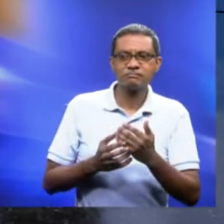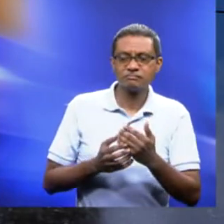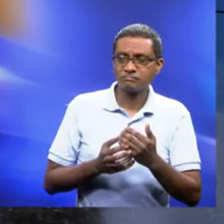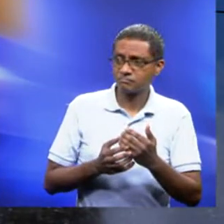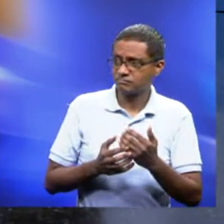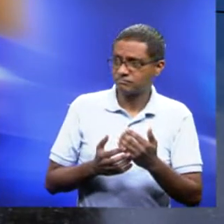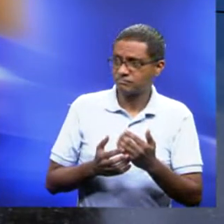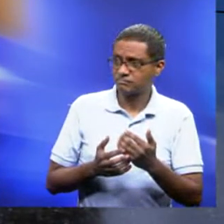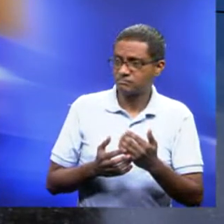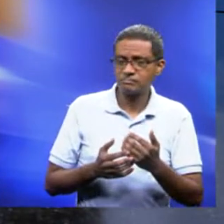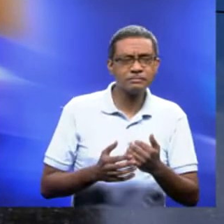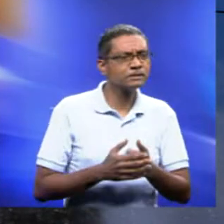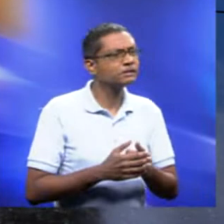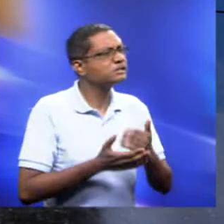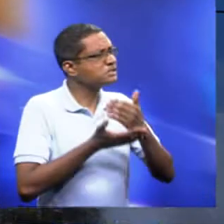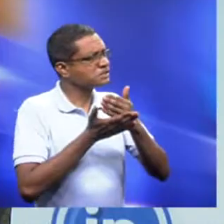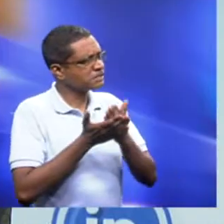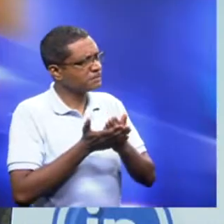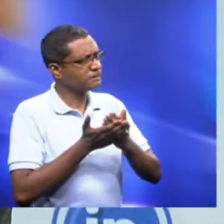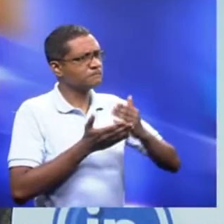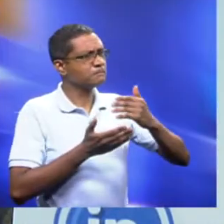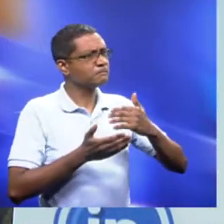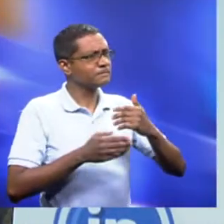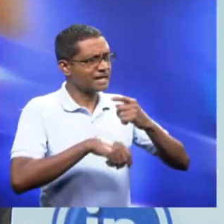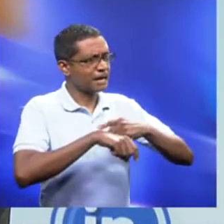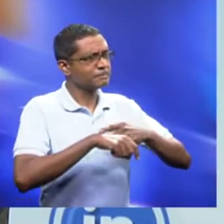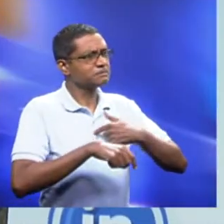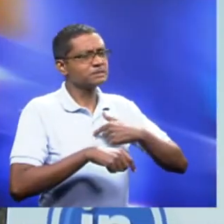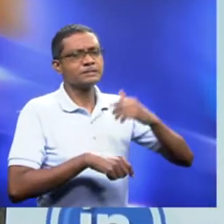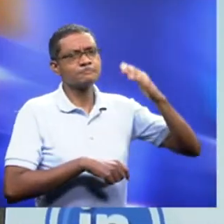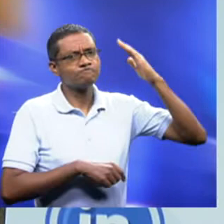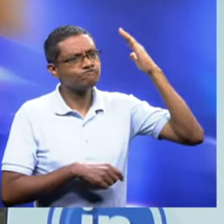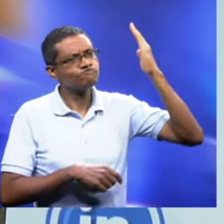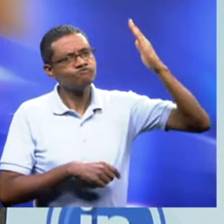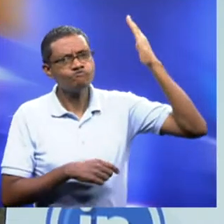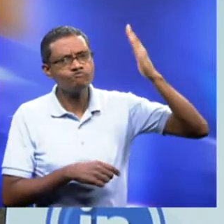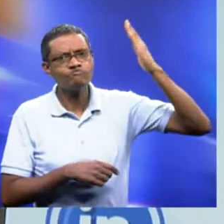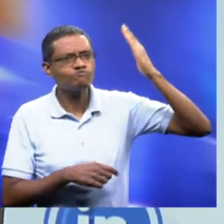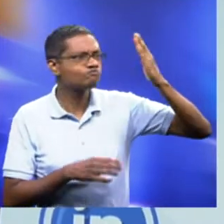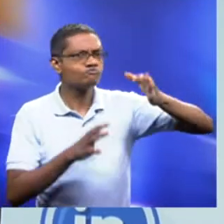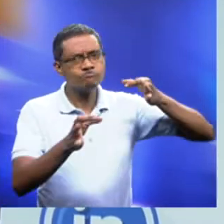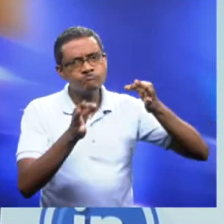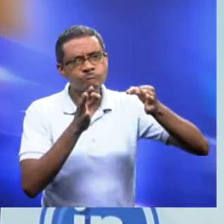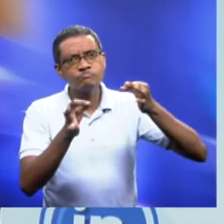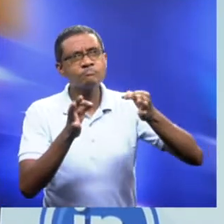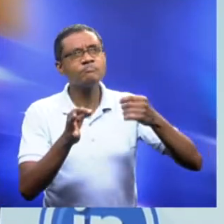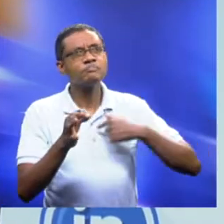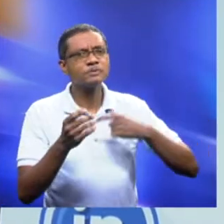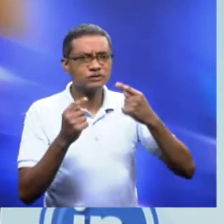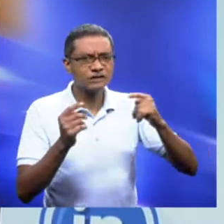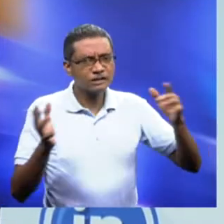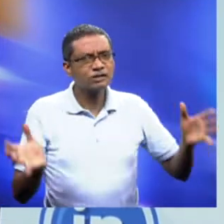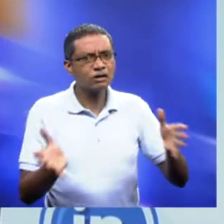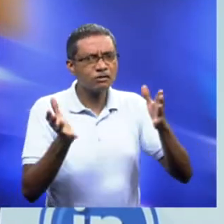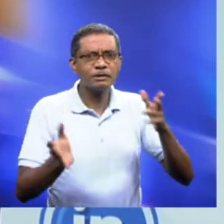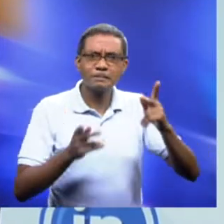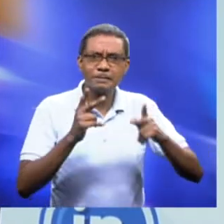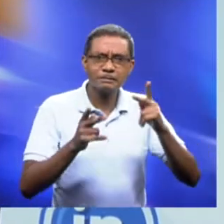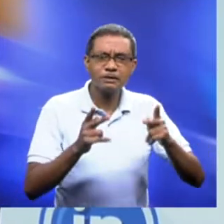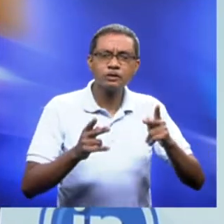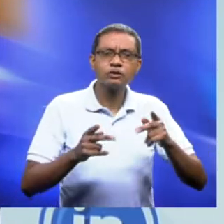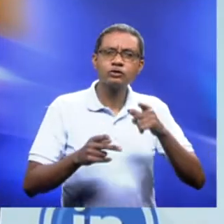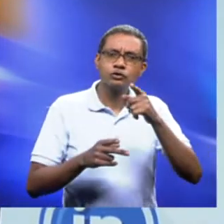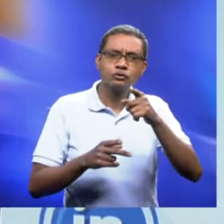the lectures I would do, I always try to encourage persons, do not be the